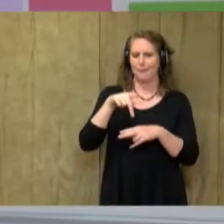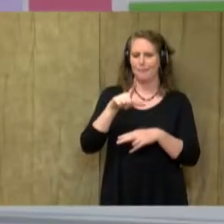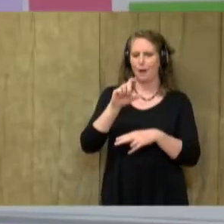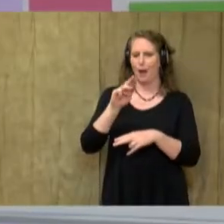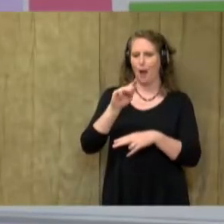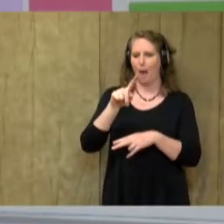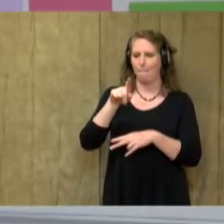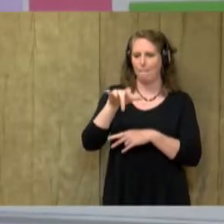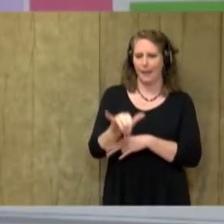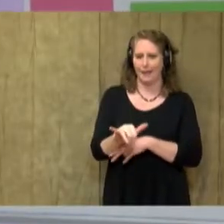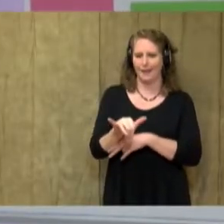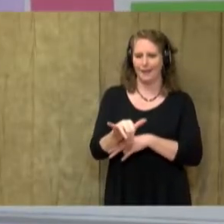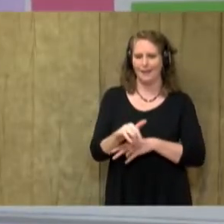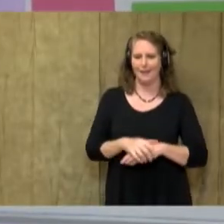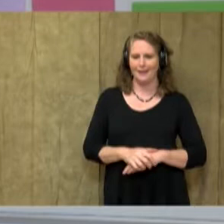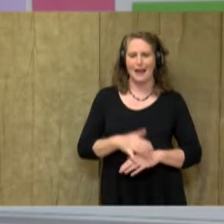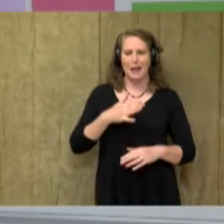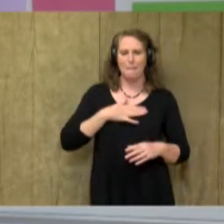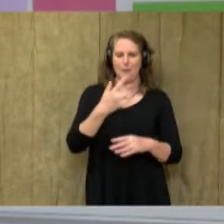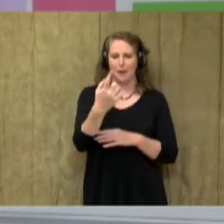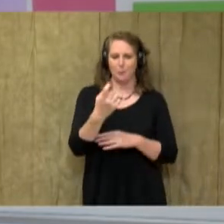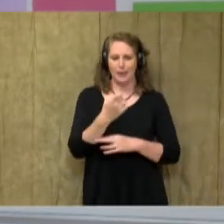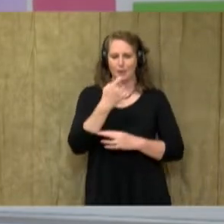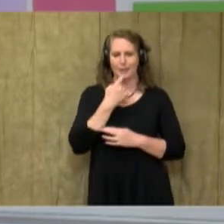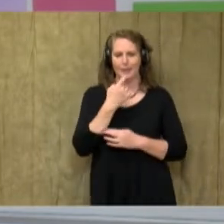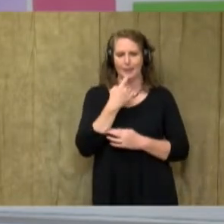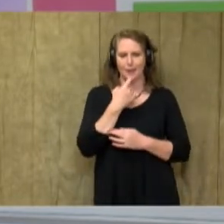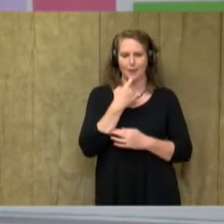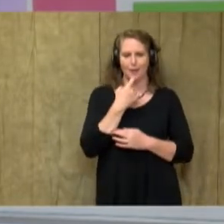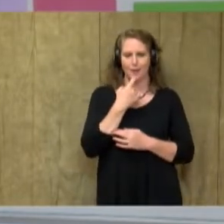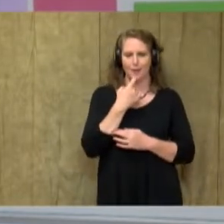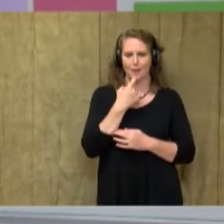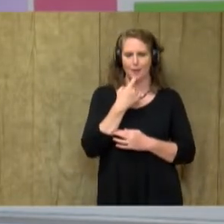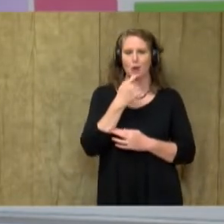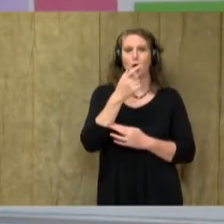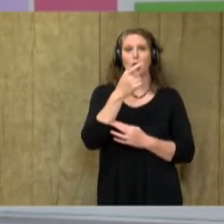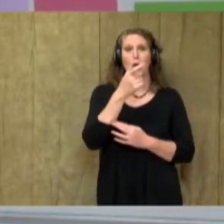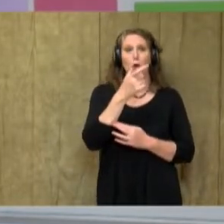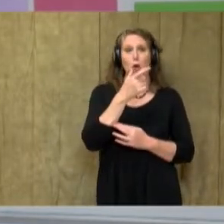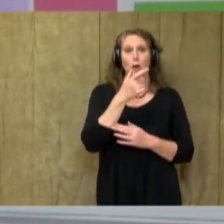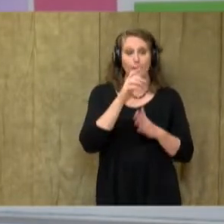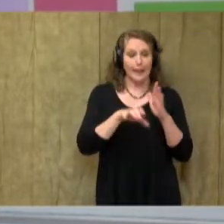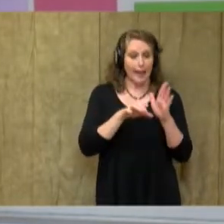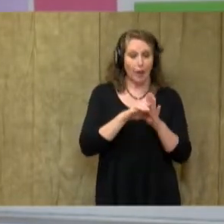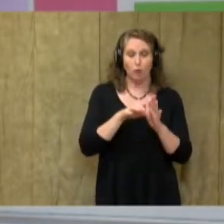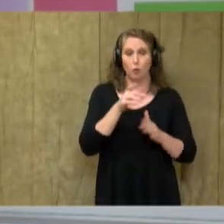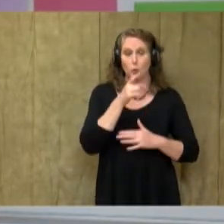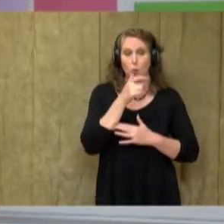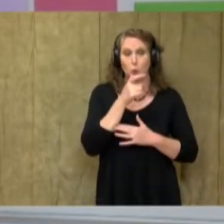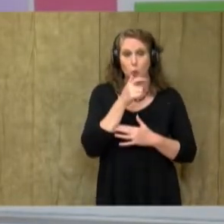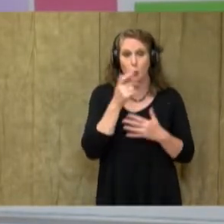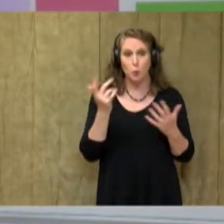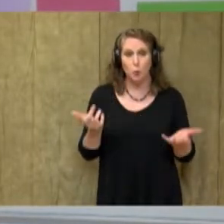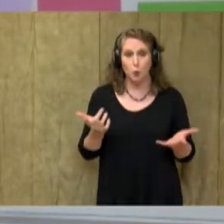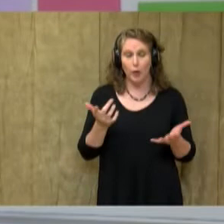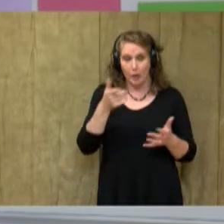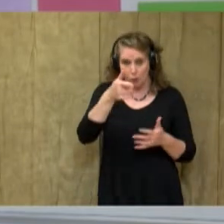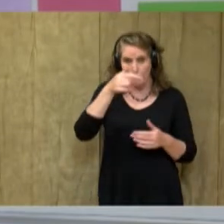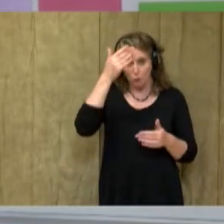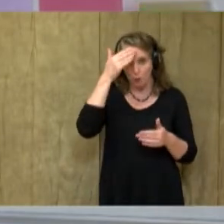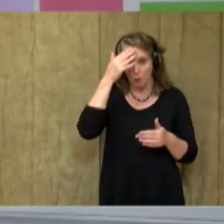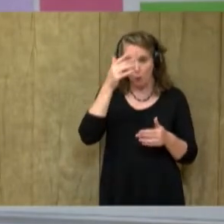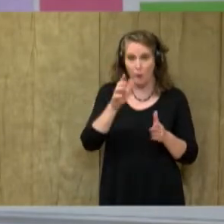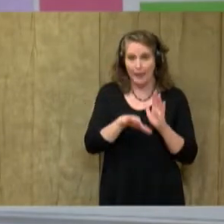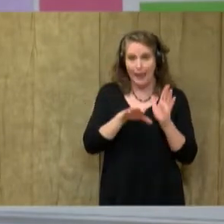have. All right, my question says, who are the characters in the story? Do you know who